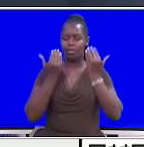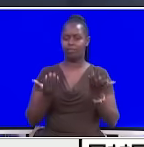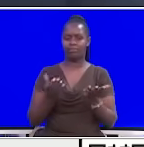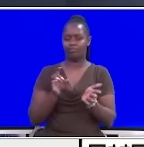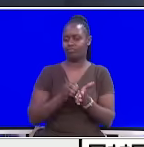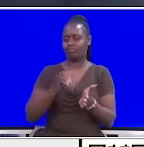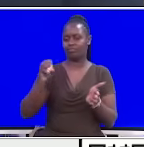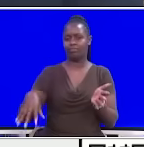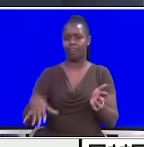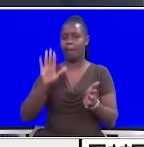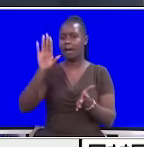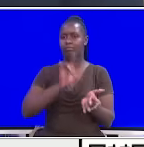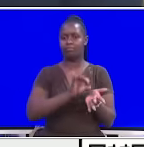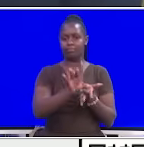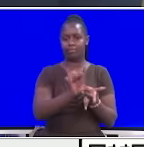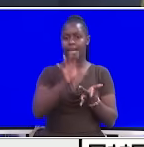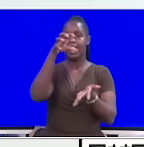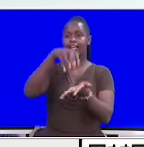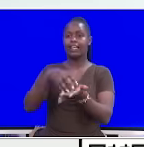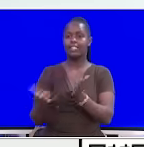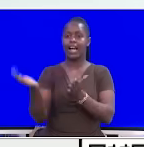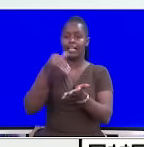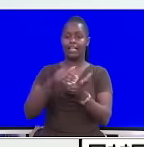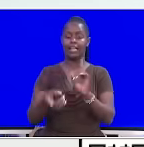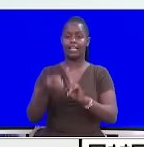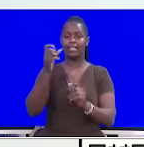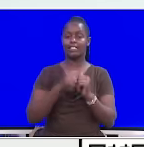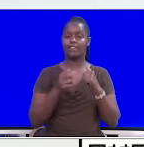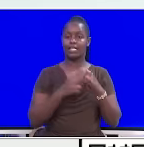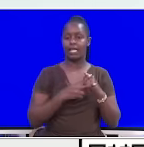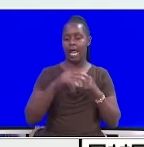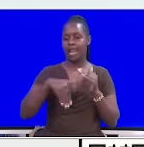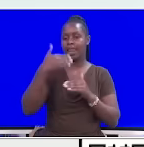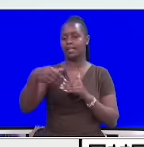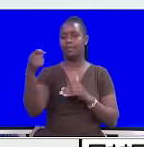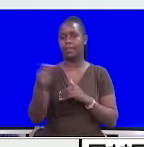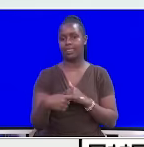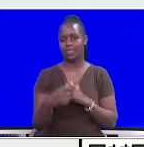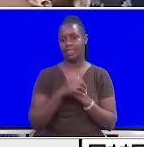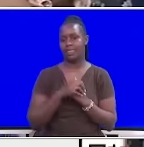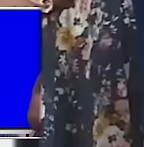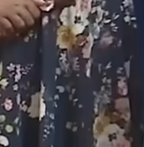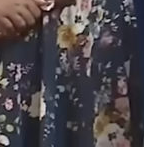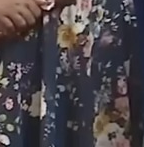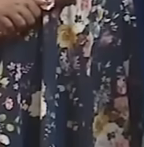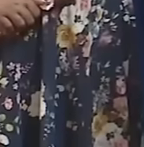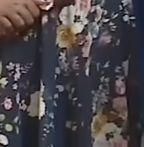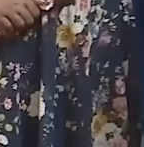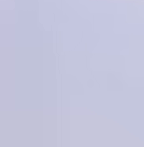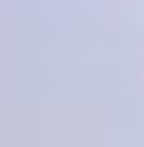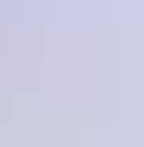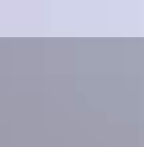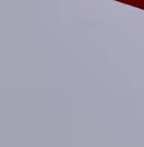huo. Kesi hiyo itatajwa tarehe 17 mwezi ujao. Apollo Kamau, TV 47.